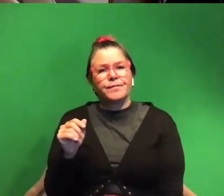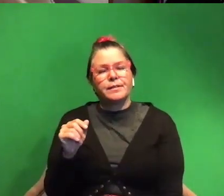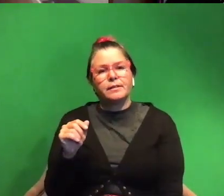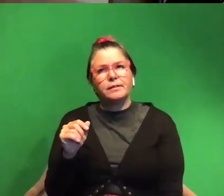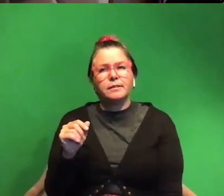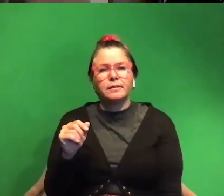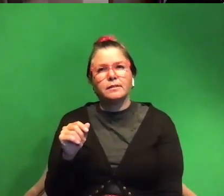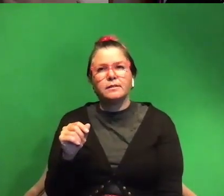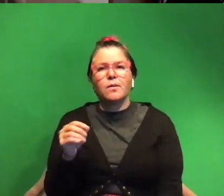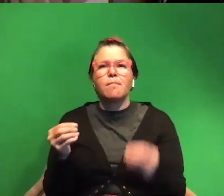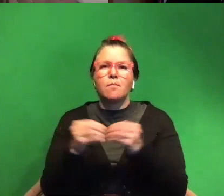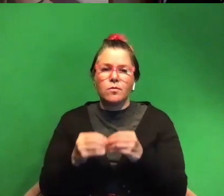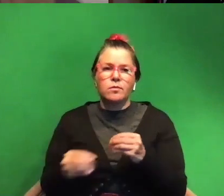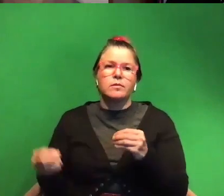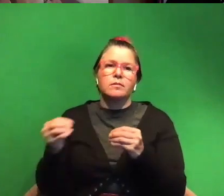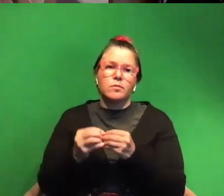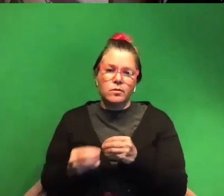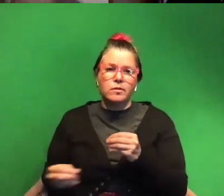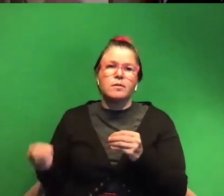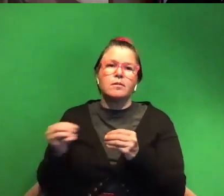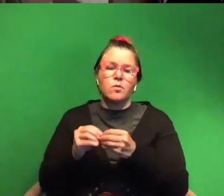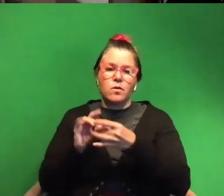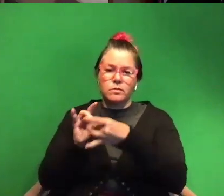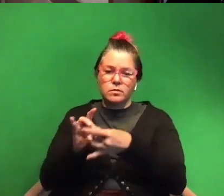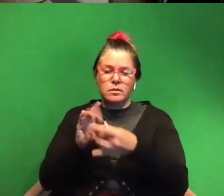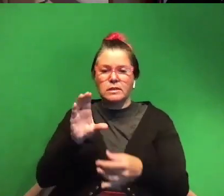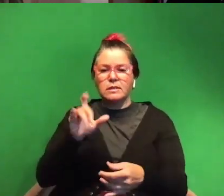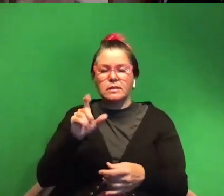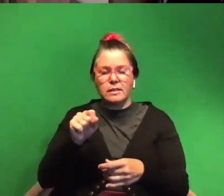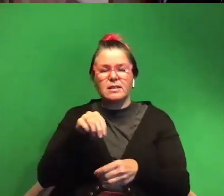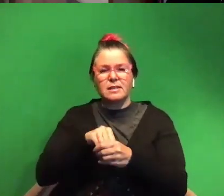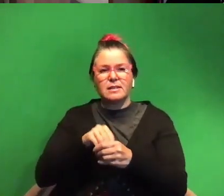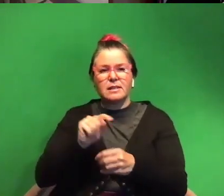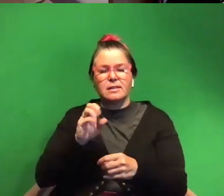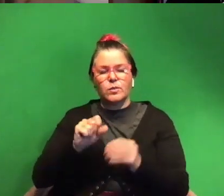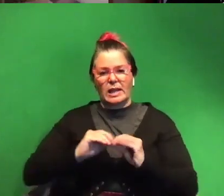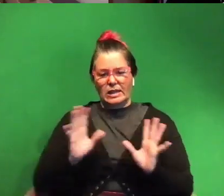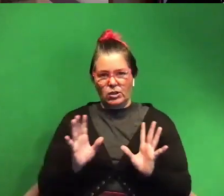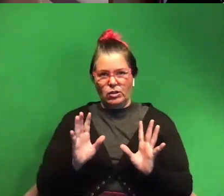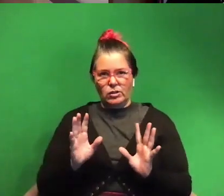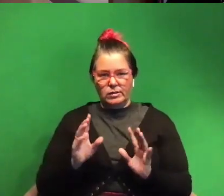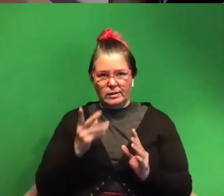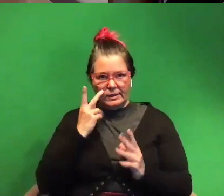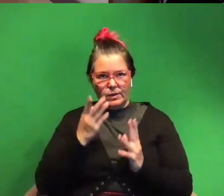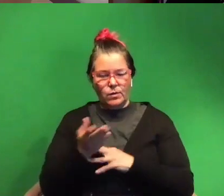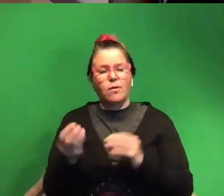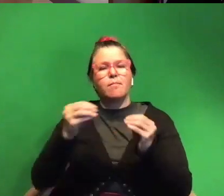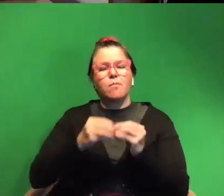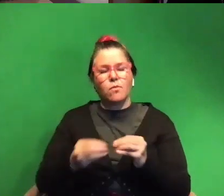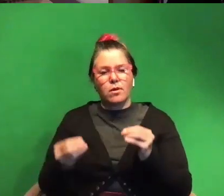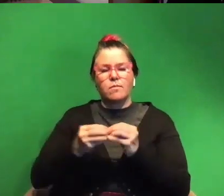as there are more and more and more of these symbiont cells in the tissue, which is clear, you're going to have more and more and more of pronounced